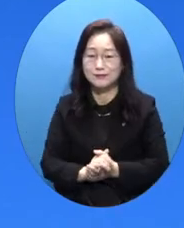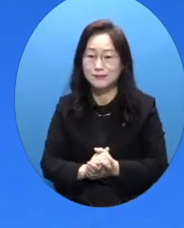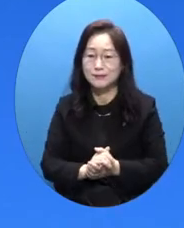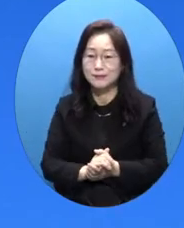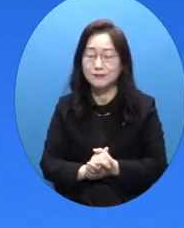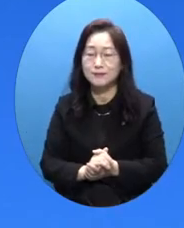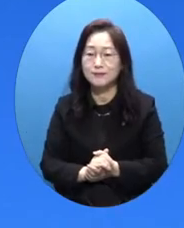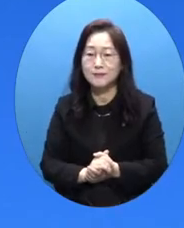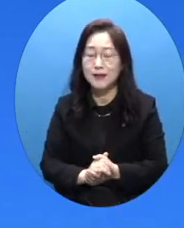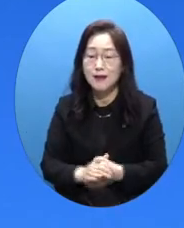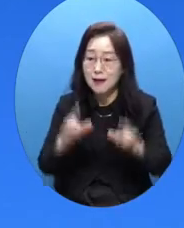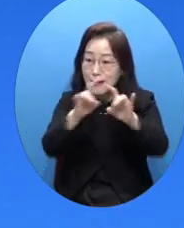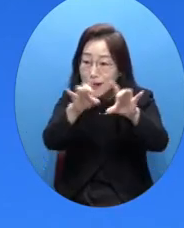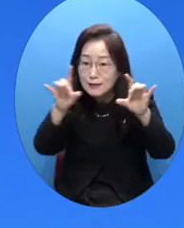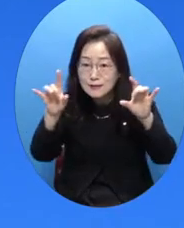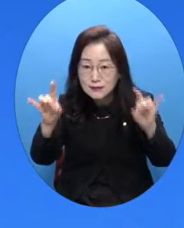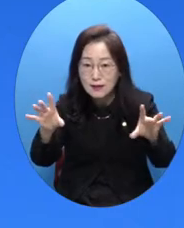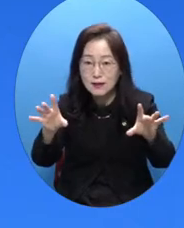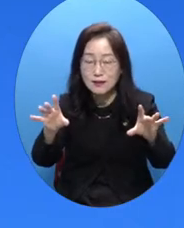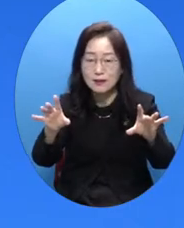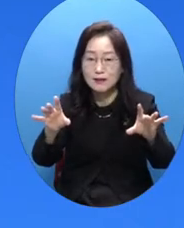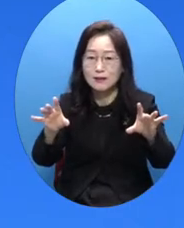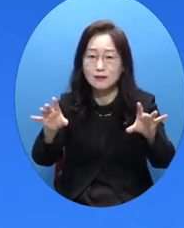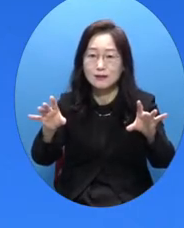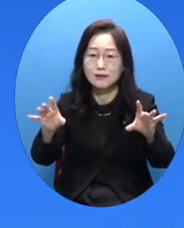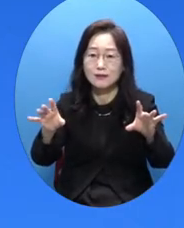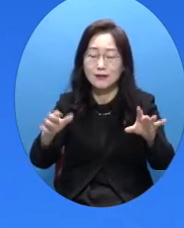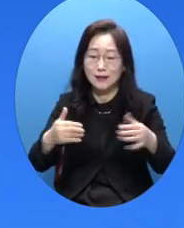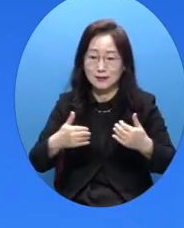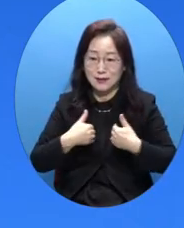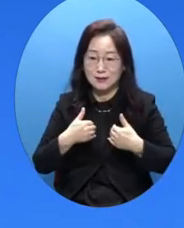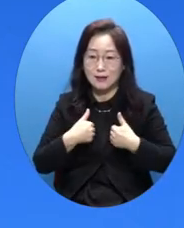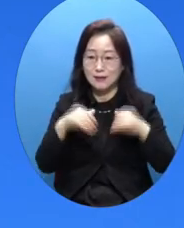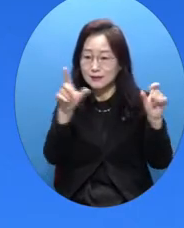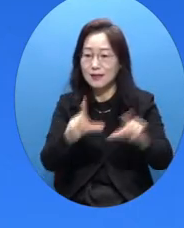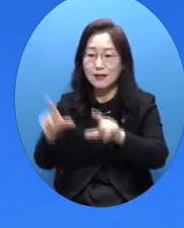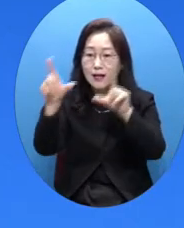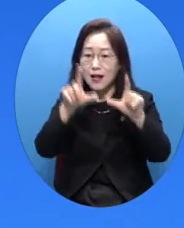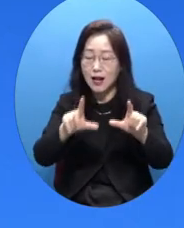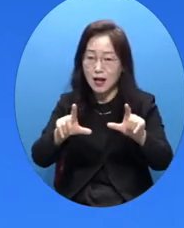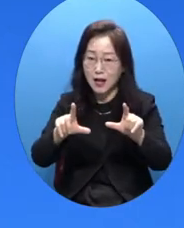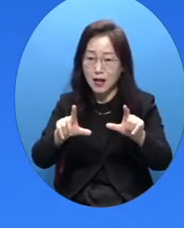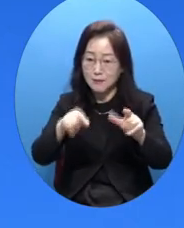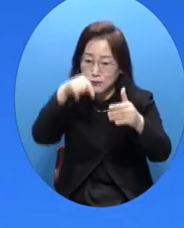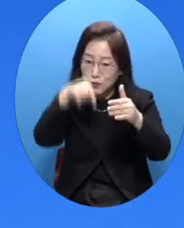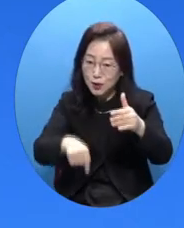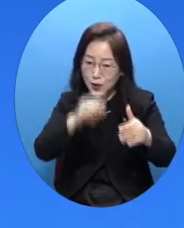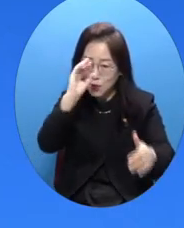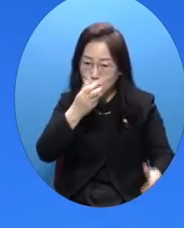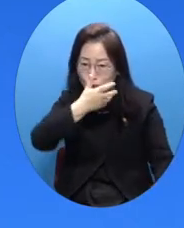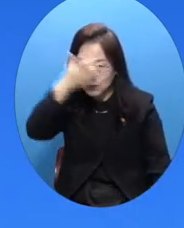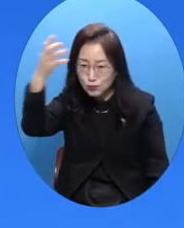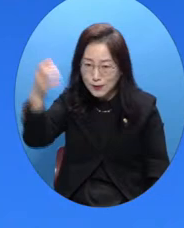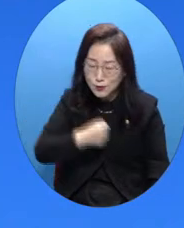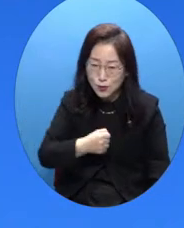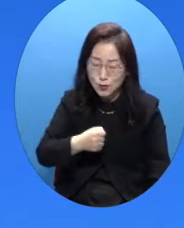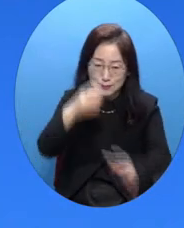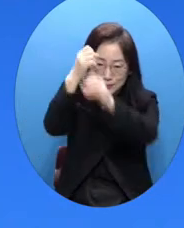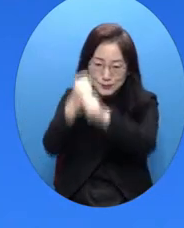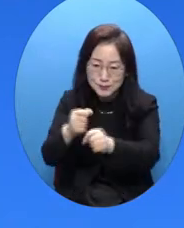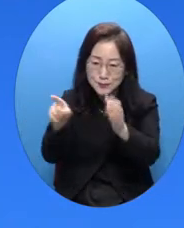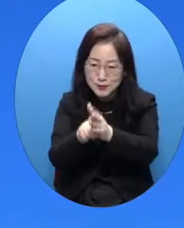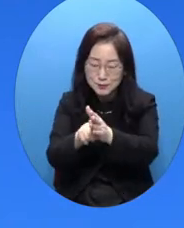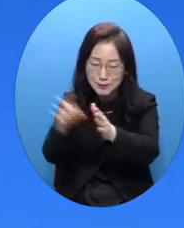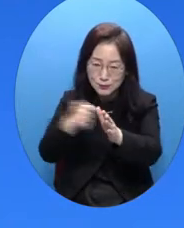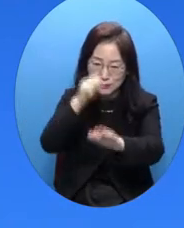in the name of the Lord brothers and sisters realize what the mission God has given